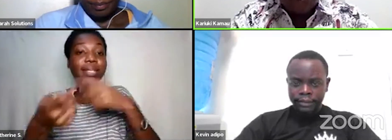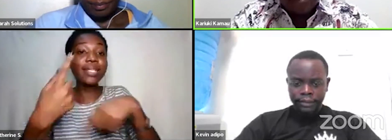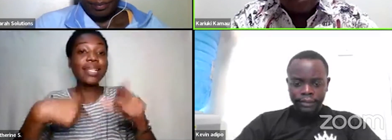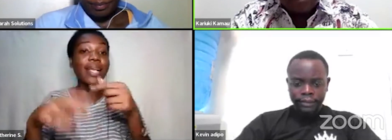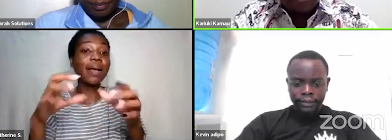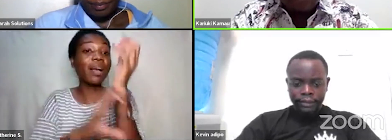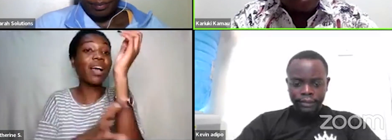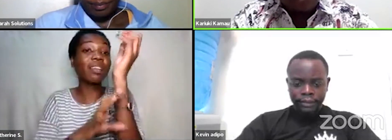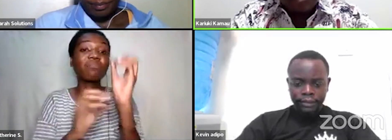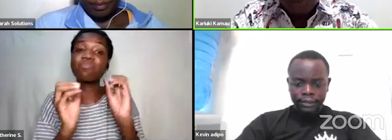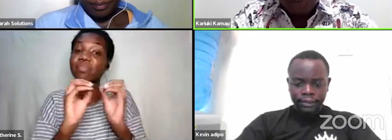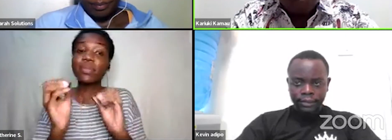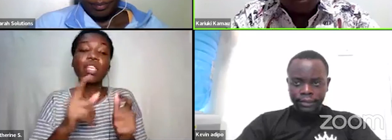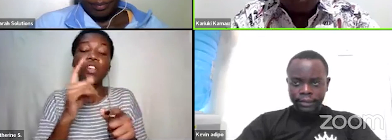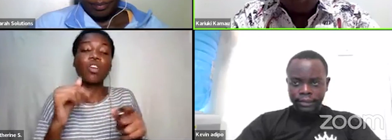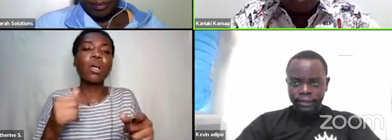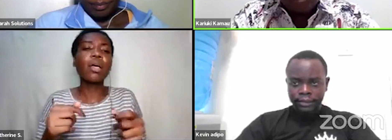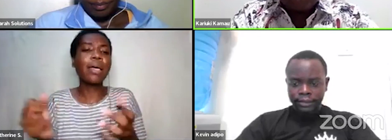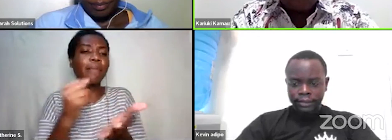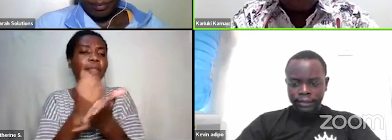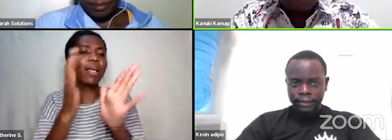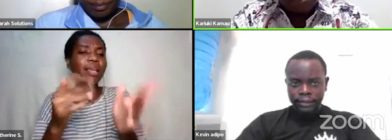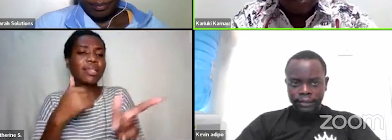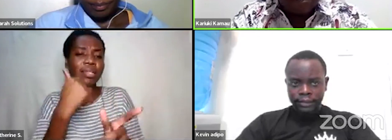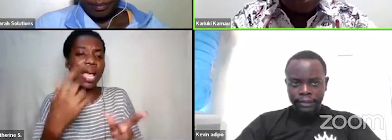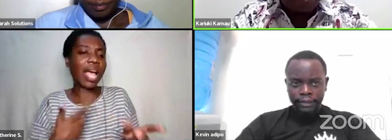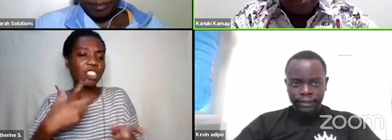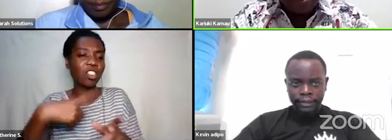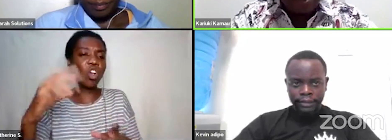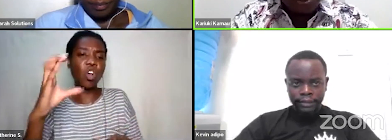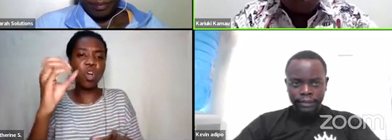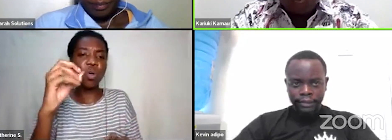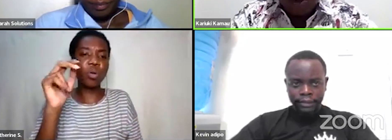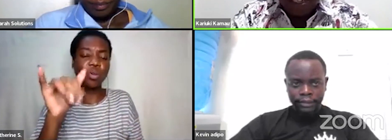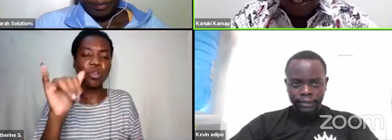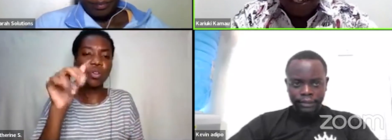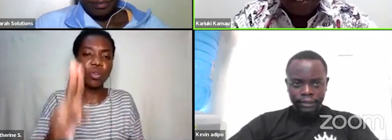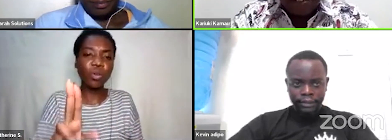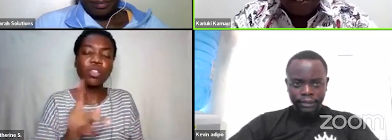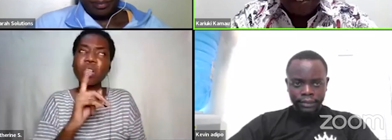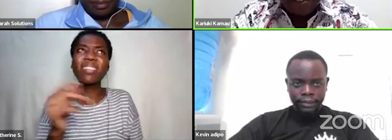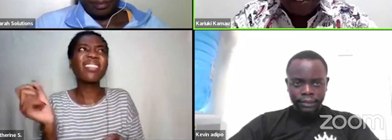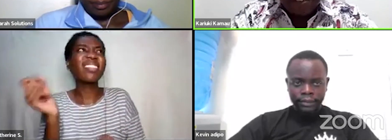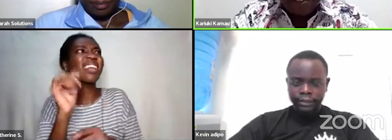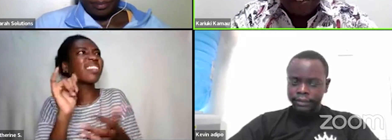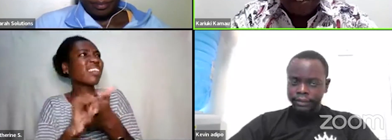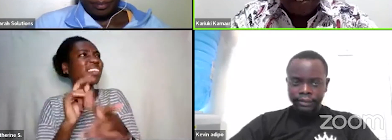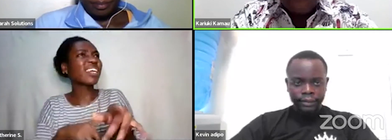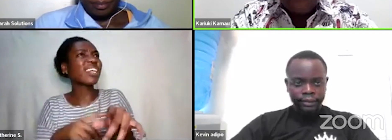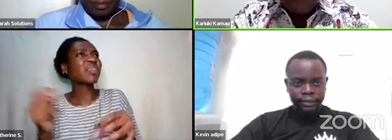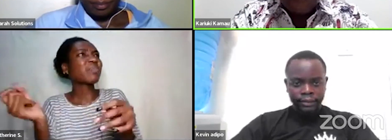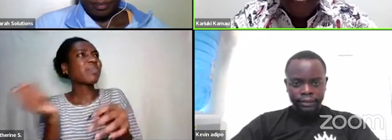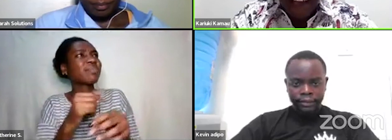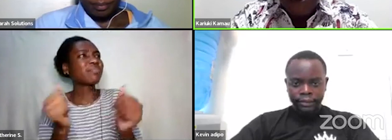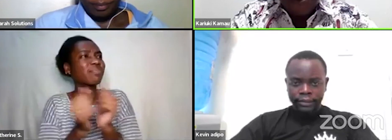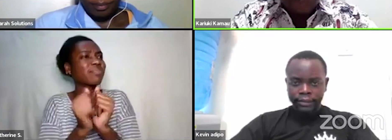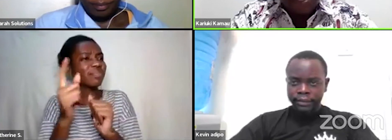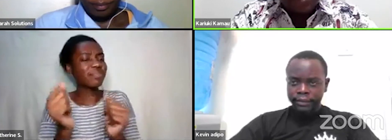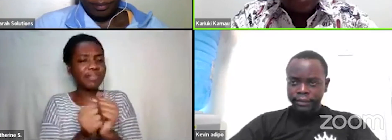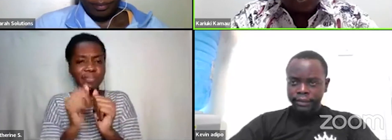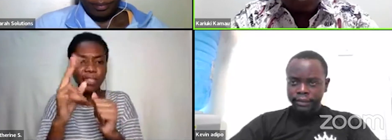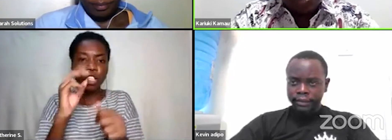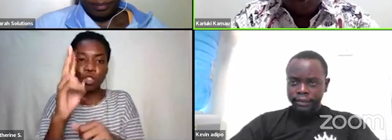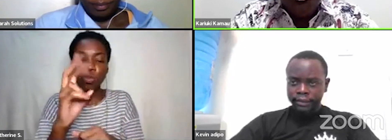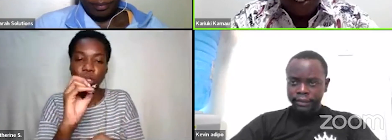you once the business resumed. This was in November, December 2007. And from there,